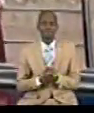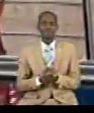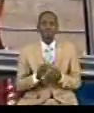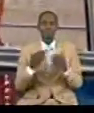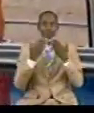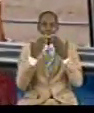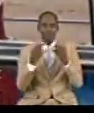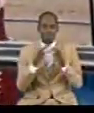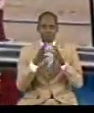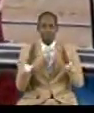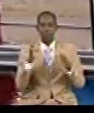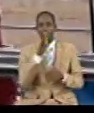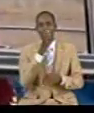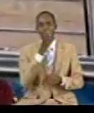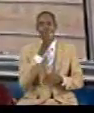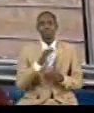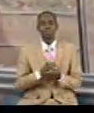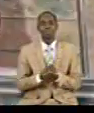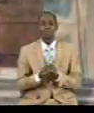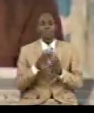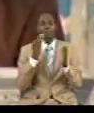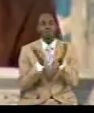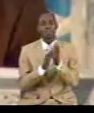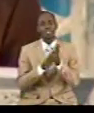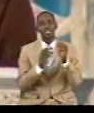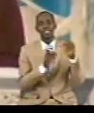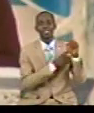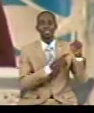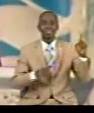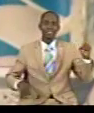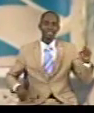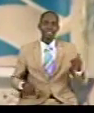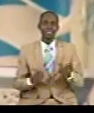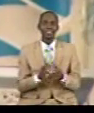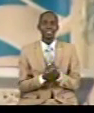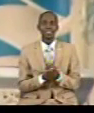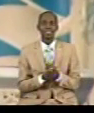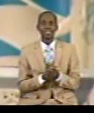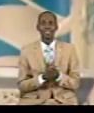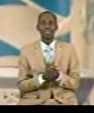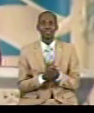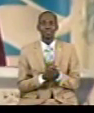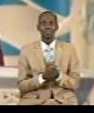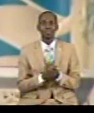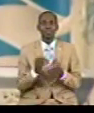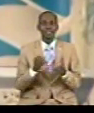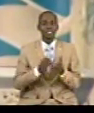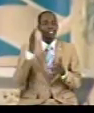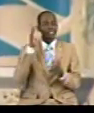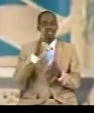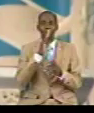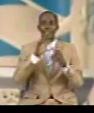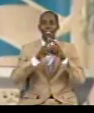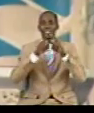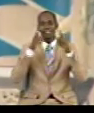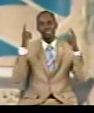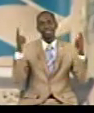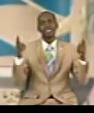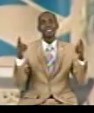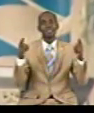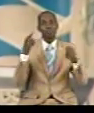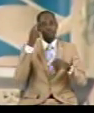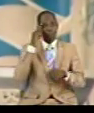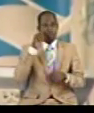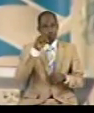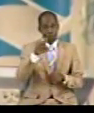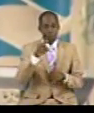ma'am. Praise the Lord. It shall be great. For you, I said,